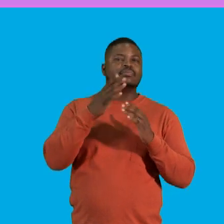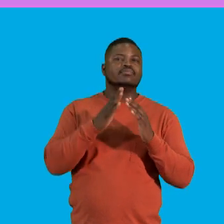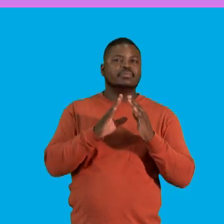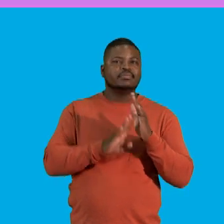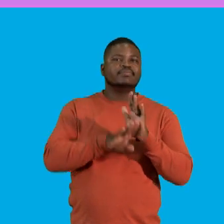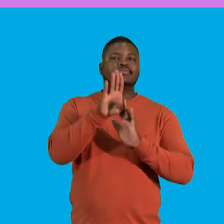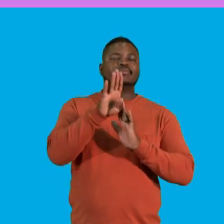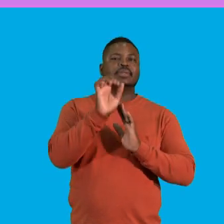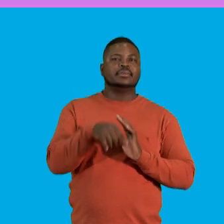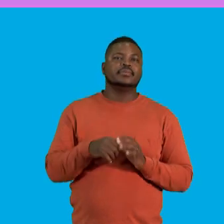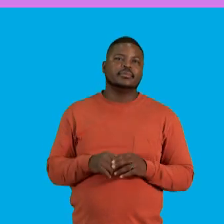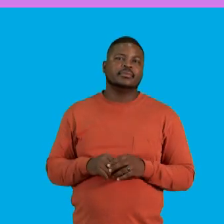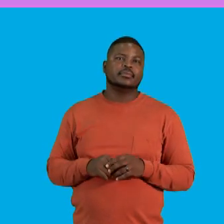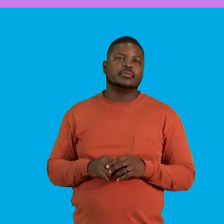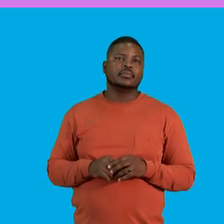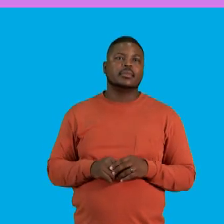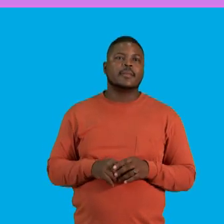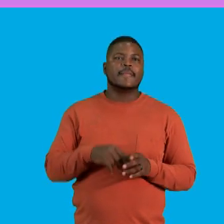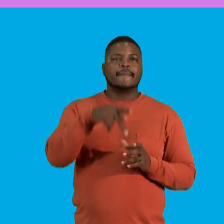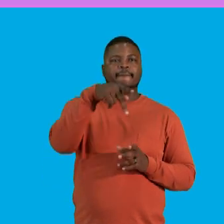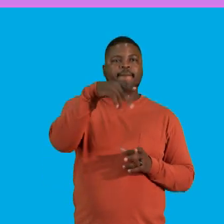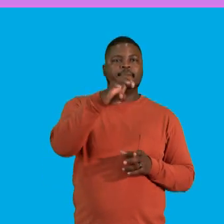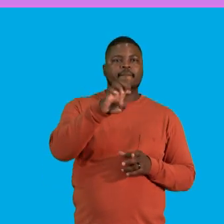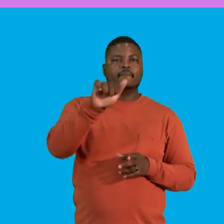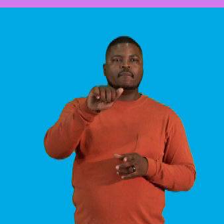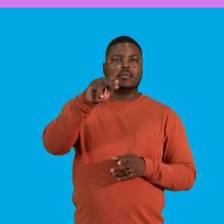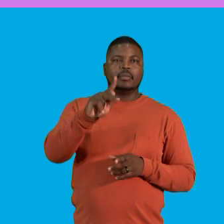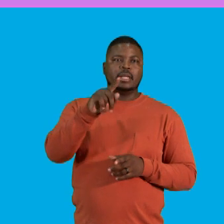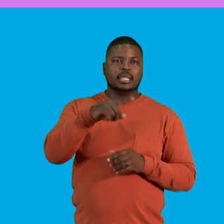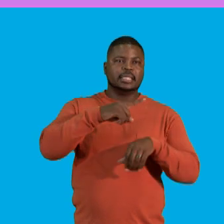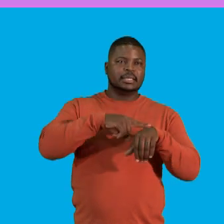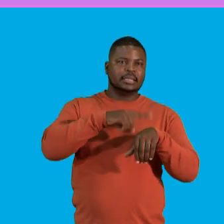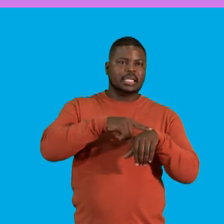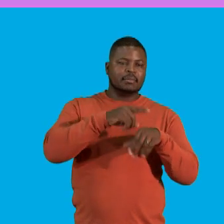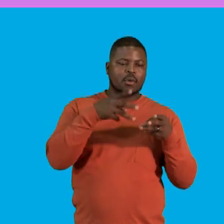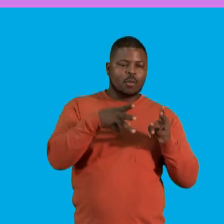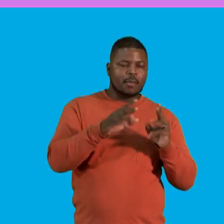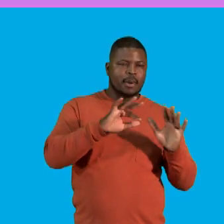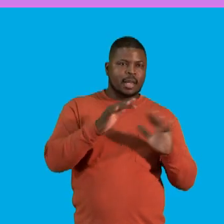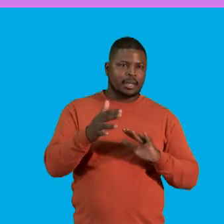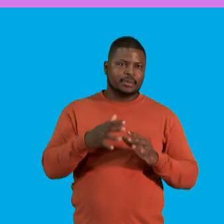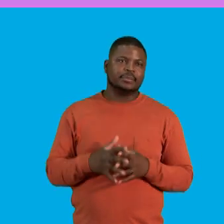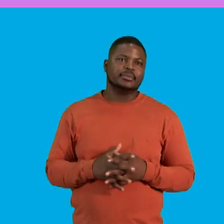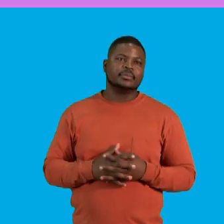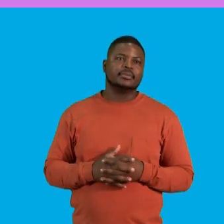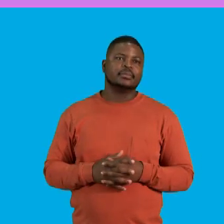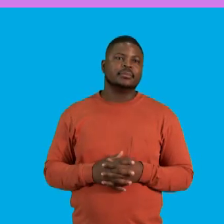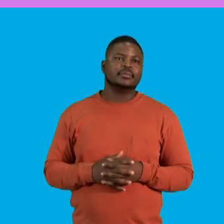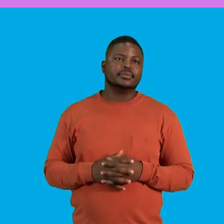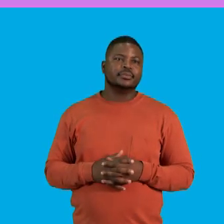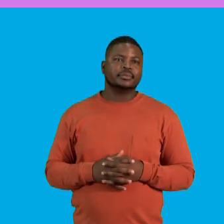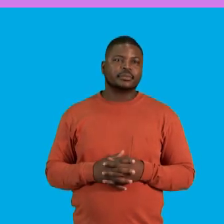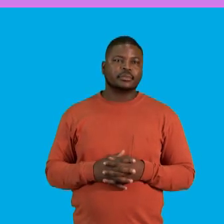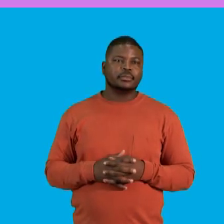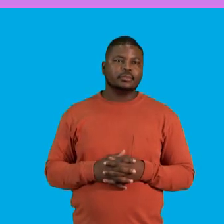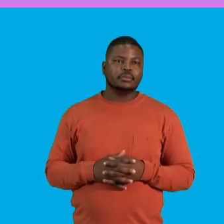by writing a formula to this. Formula for peak, we will say the peak will symbolize it with a P, then